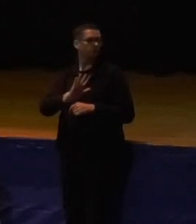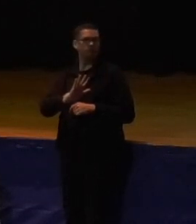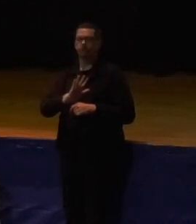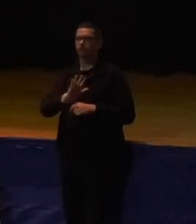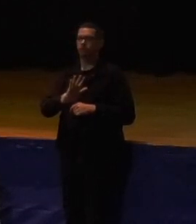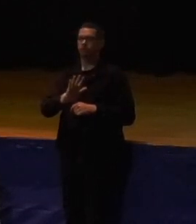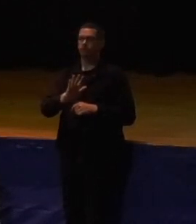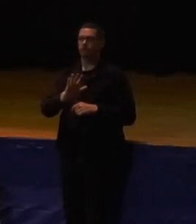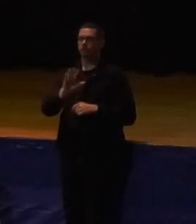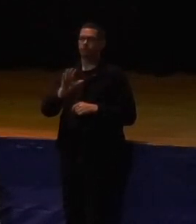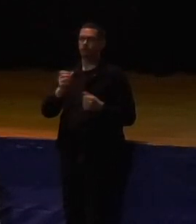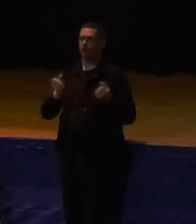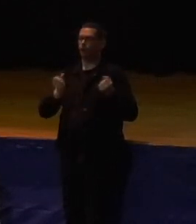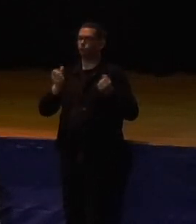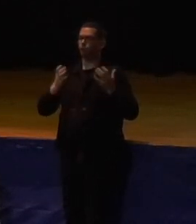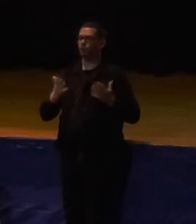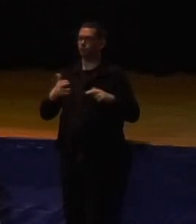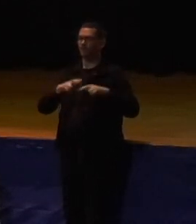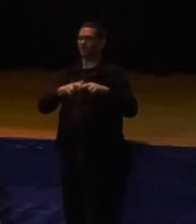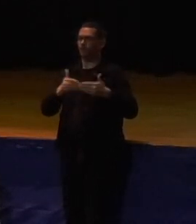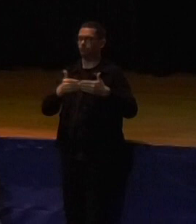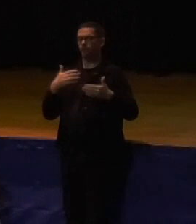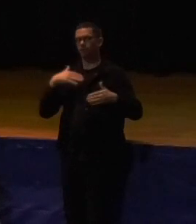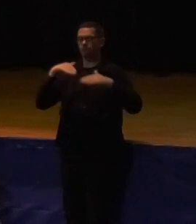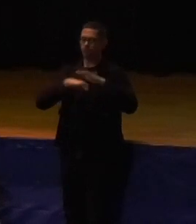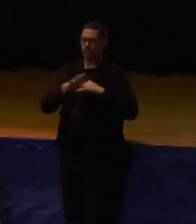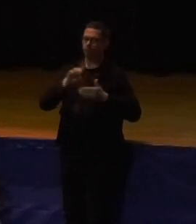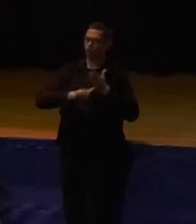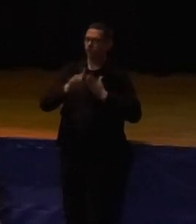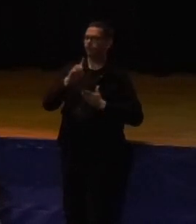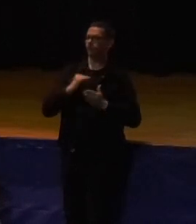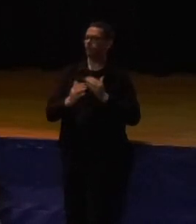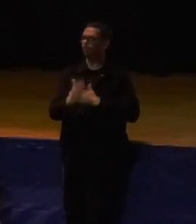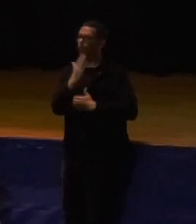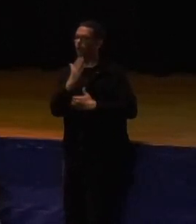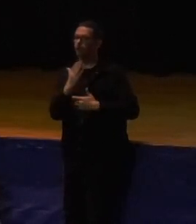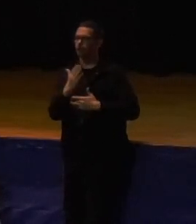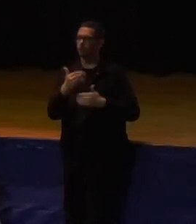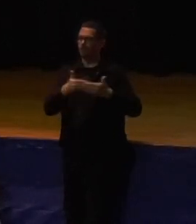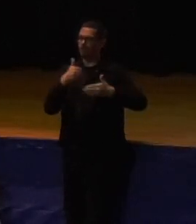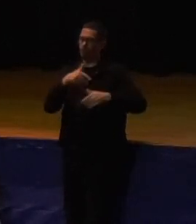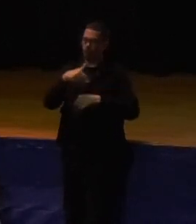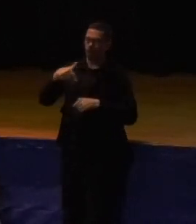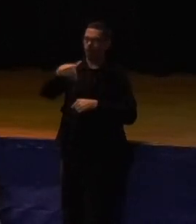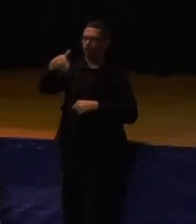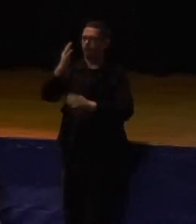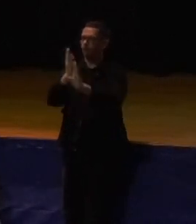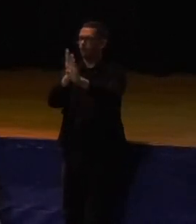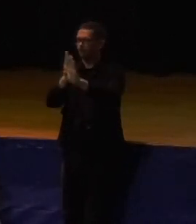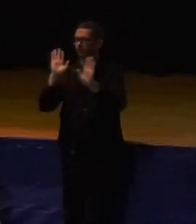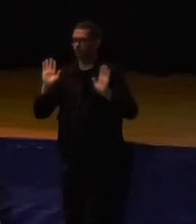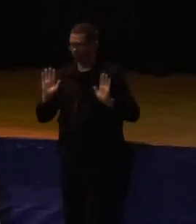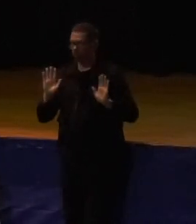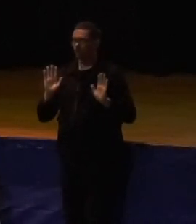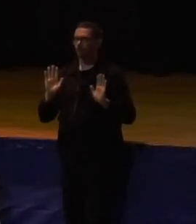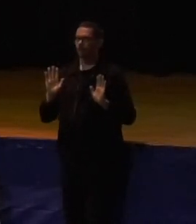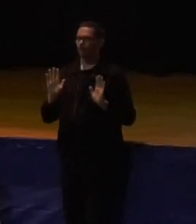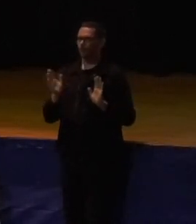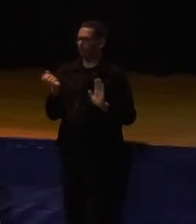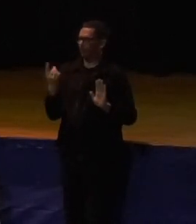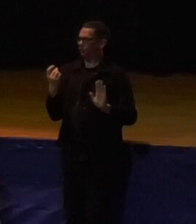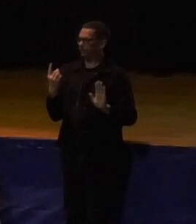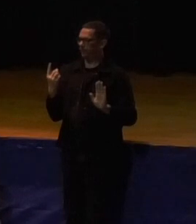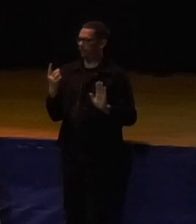operators when they're checking in before they go get their buses. But we understand that we needed to come out and really present